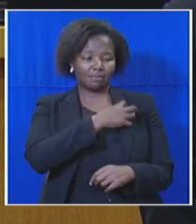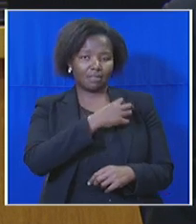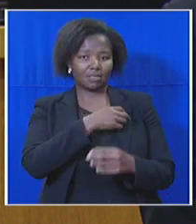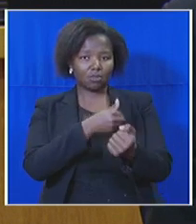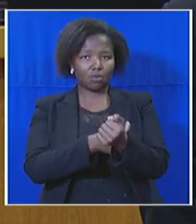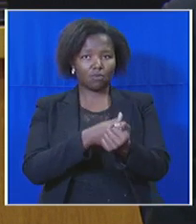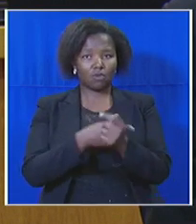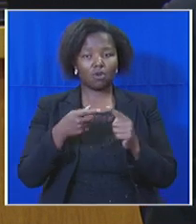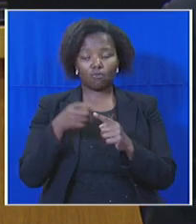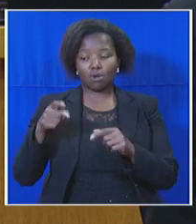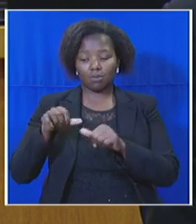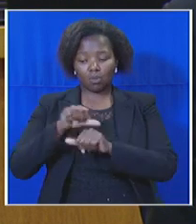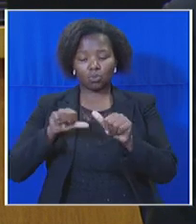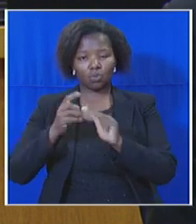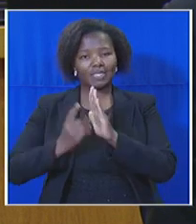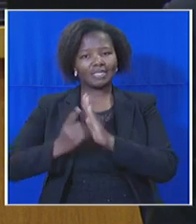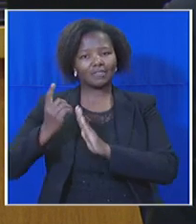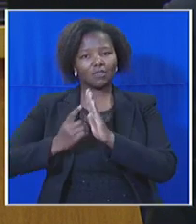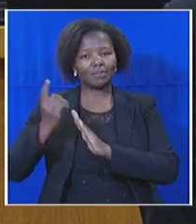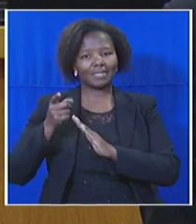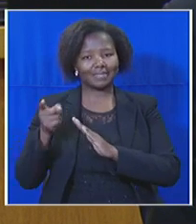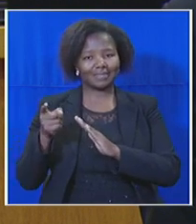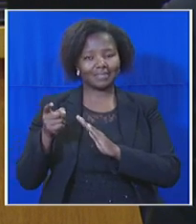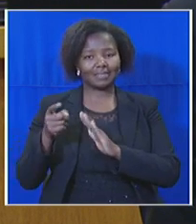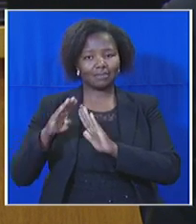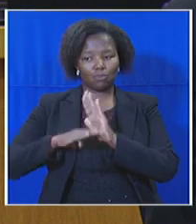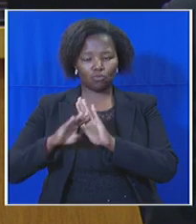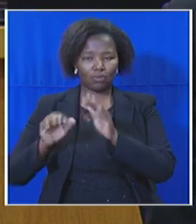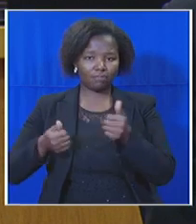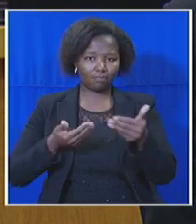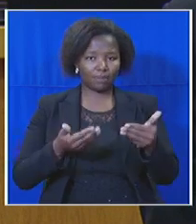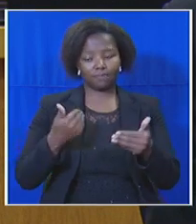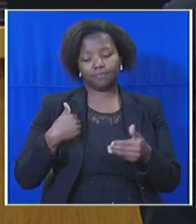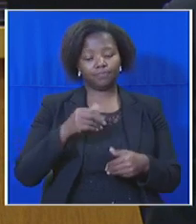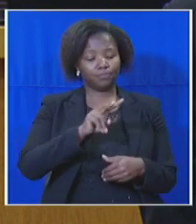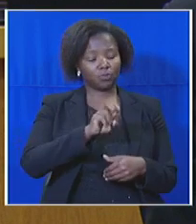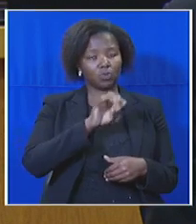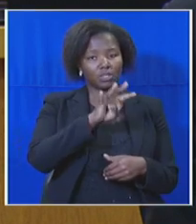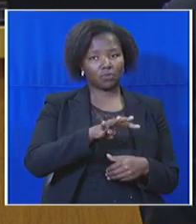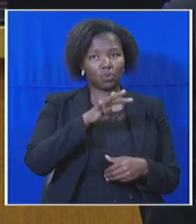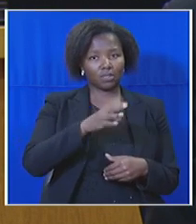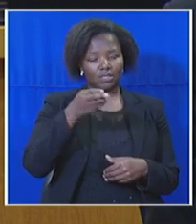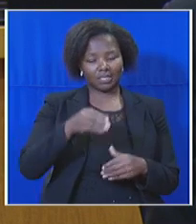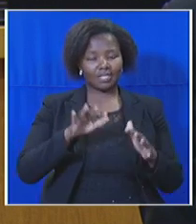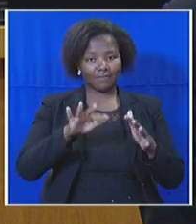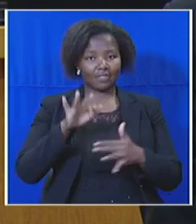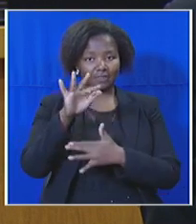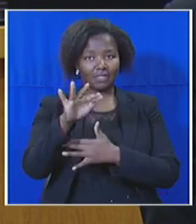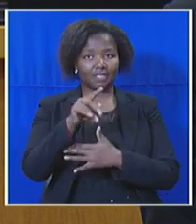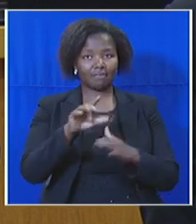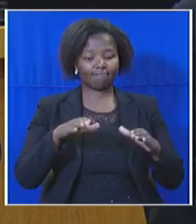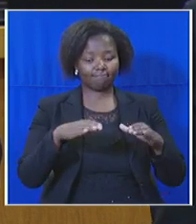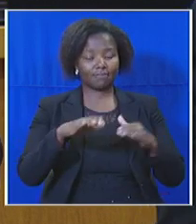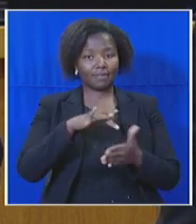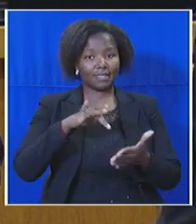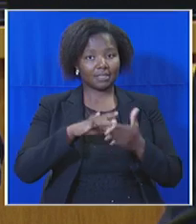Development for its excellence in youth development. In 2014-15, the Academy saw 600 students